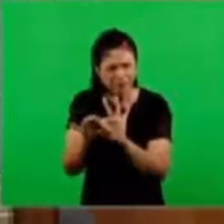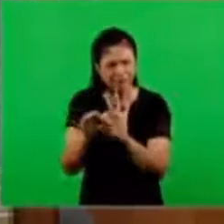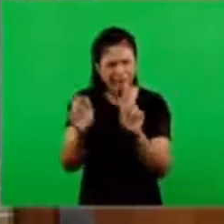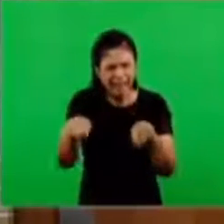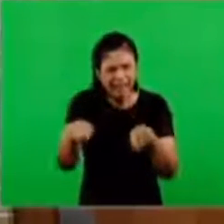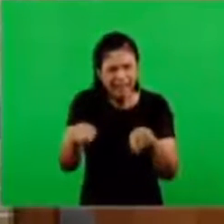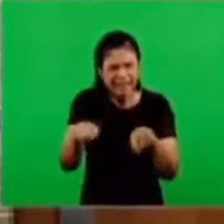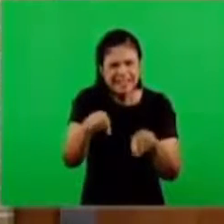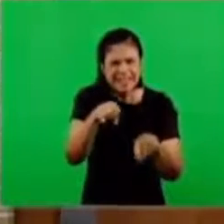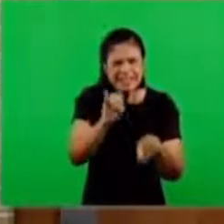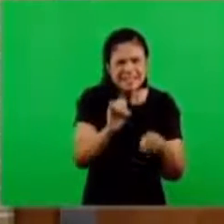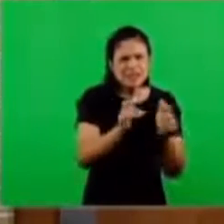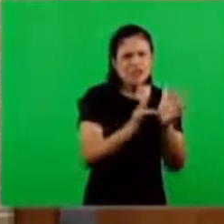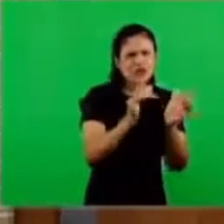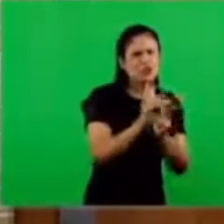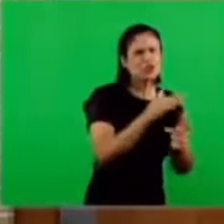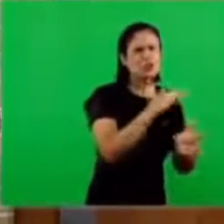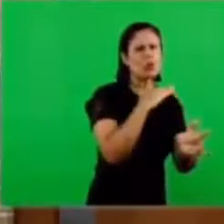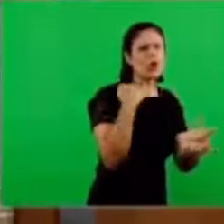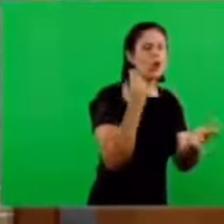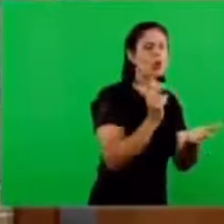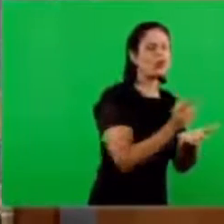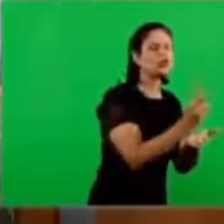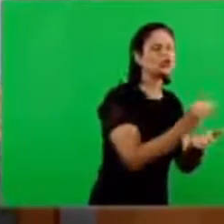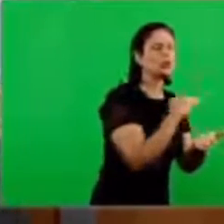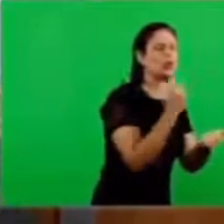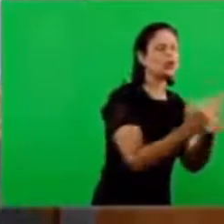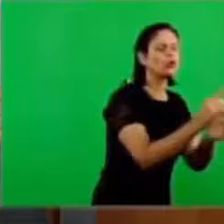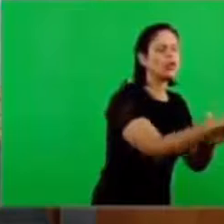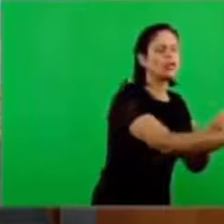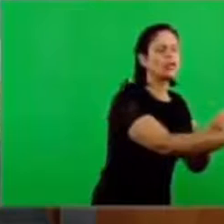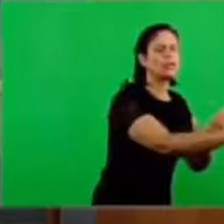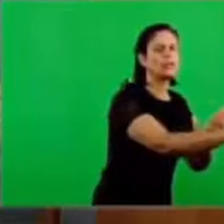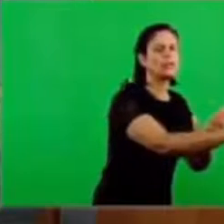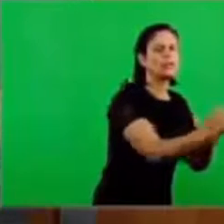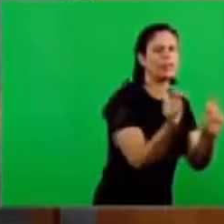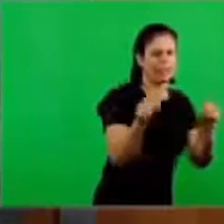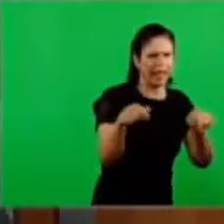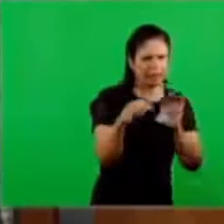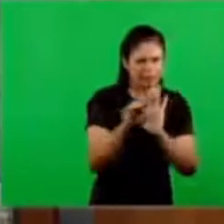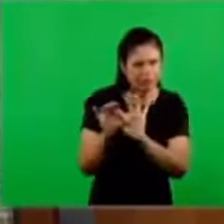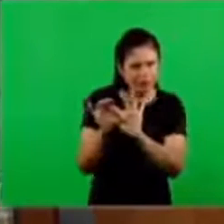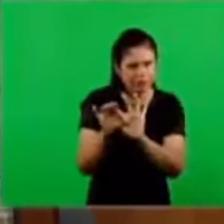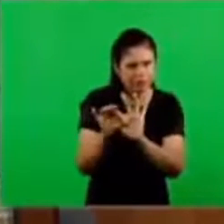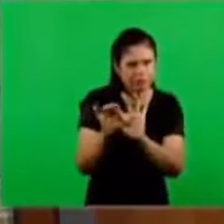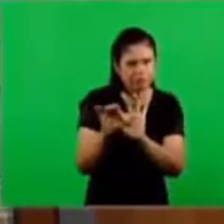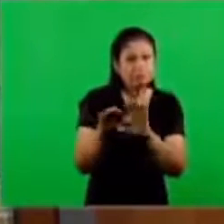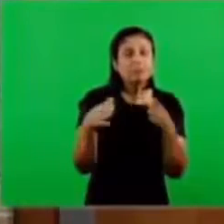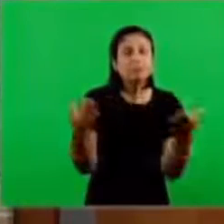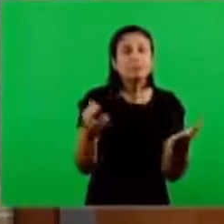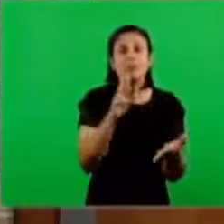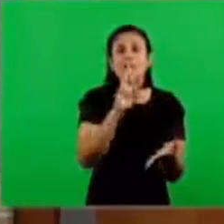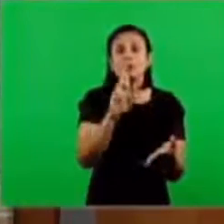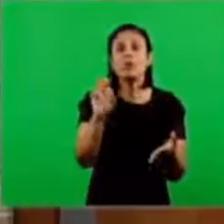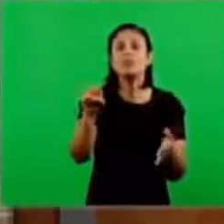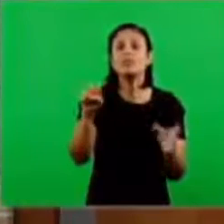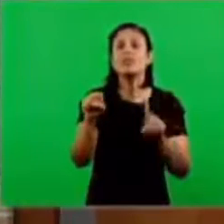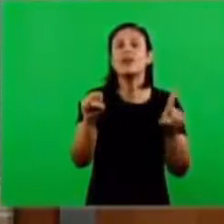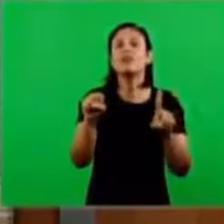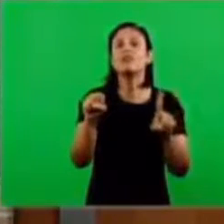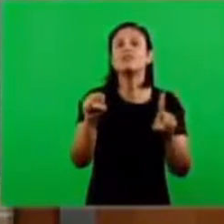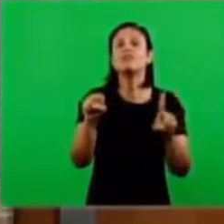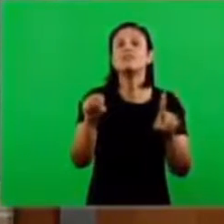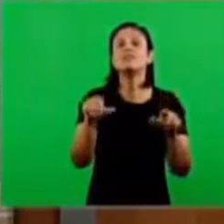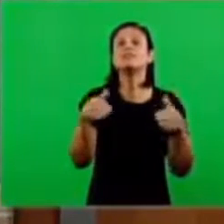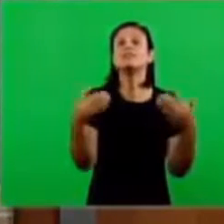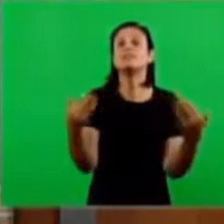what is the answer? If the Lord Jesus had not resurrected, would it be possible to establish this fellowship? The